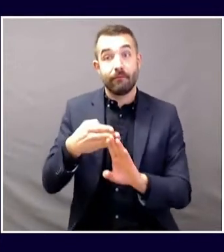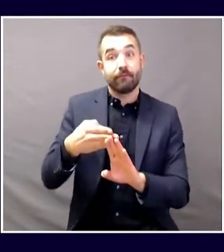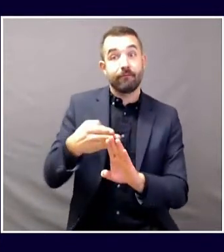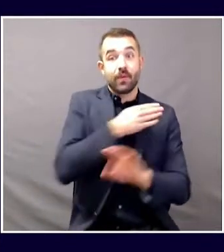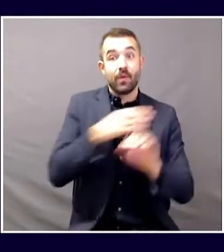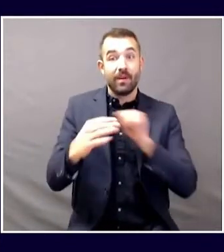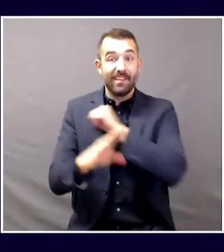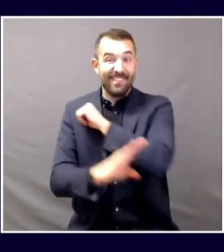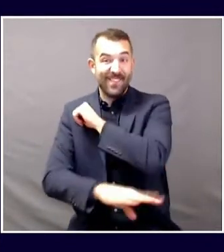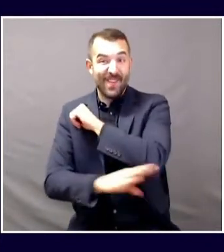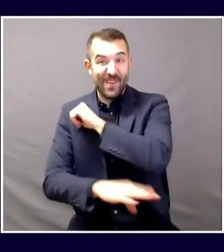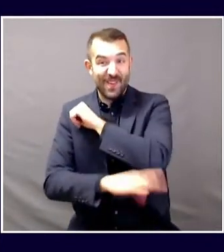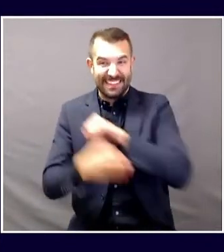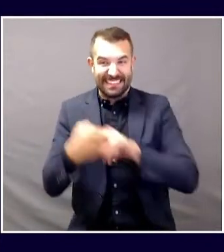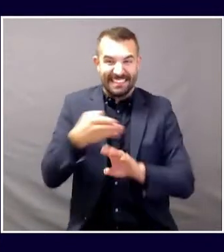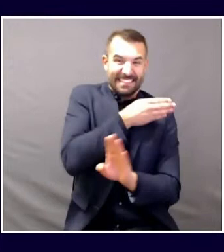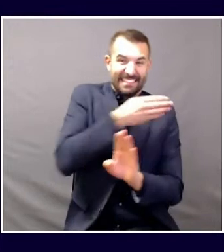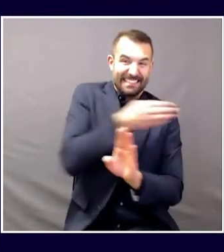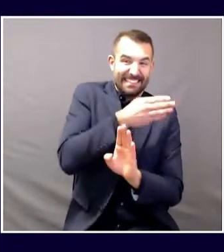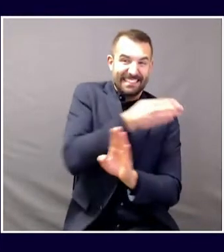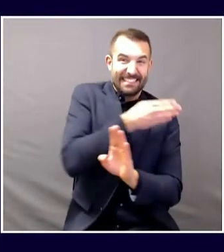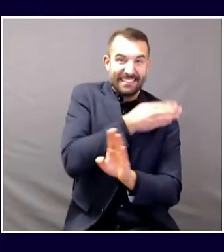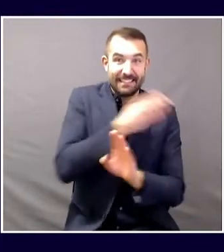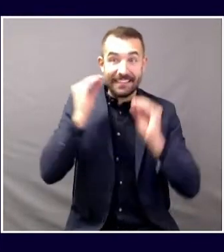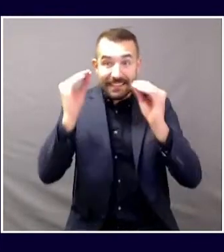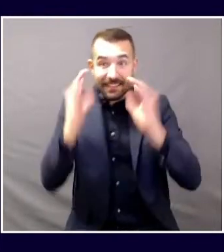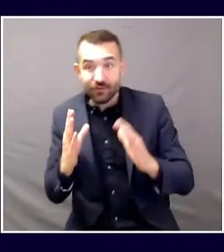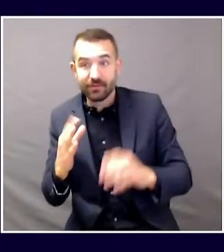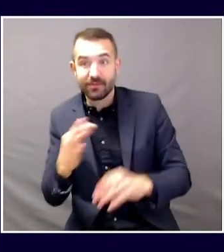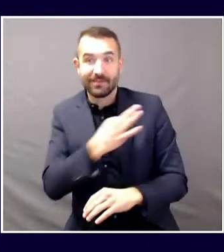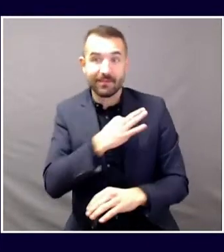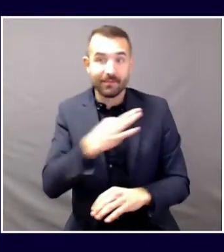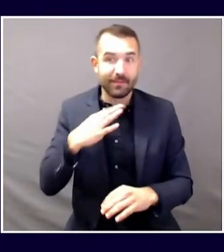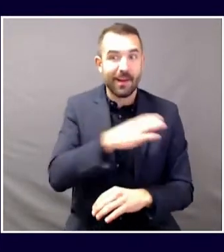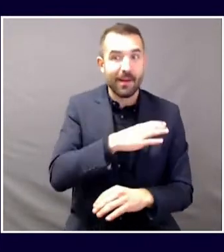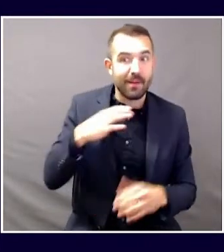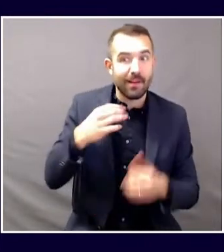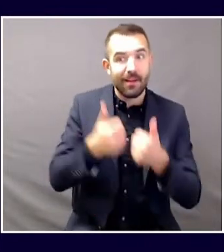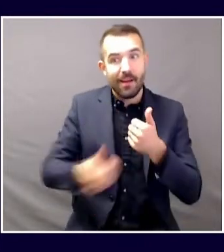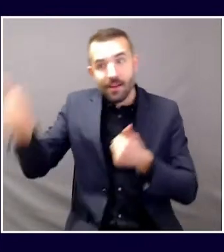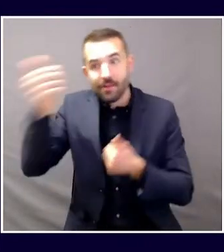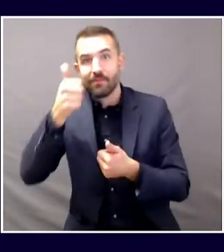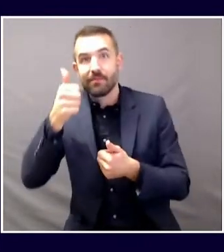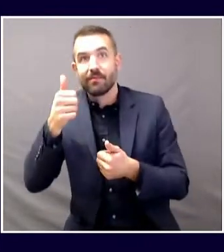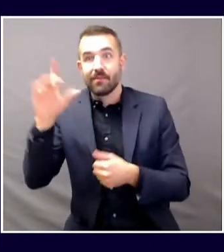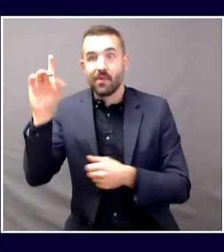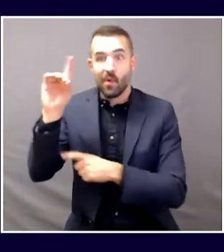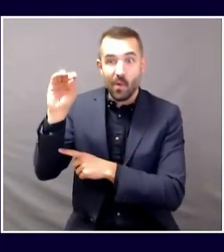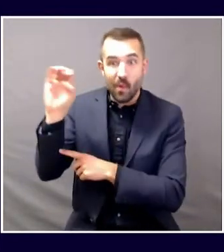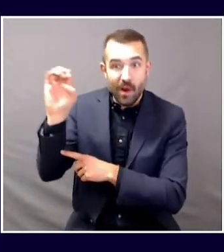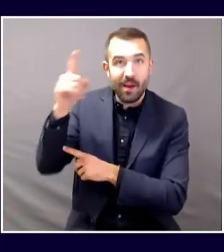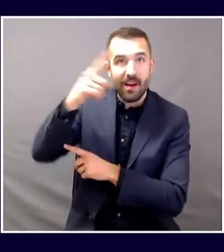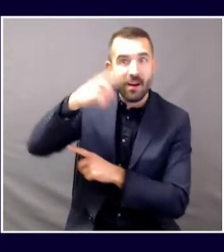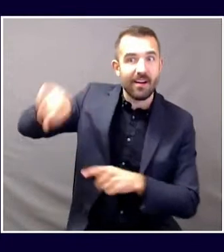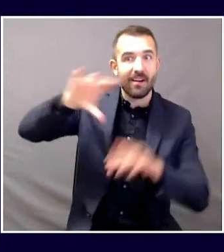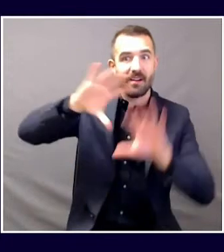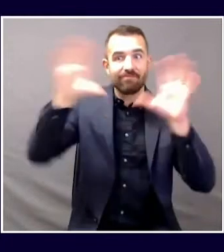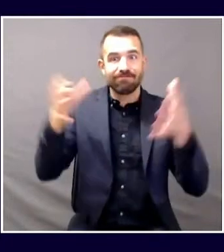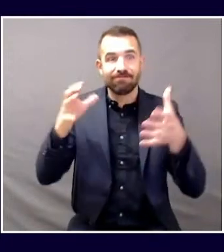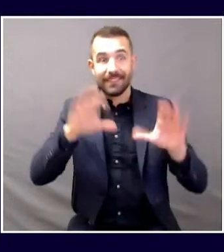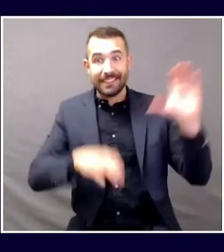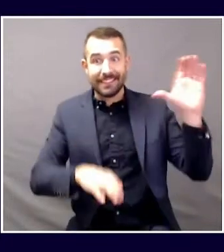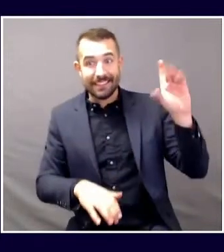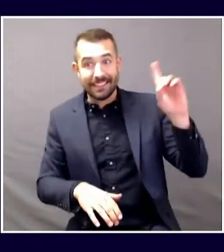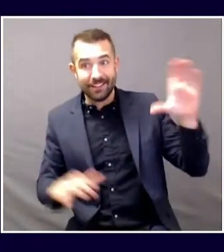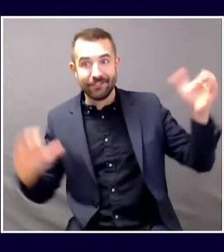and staff and administrators working with the Department of Education and the Maine CDC began preparing